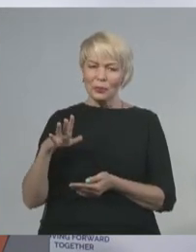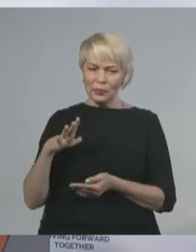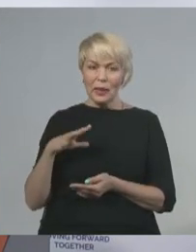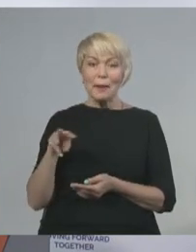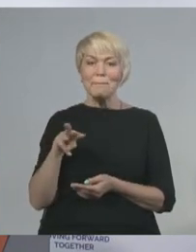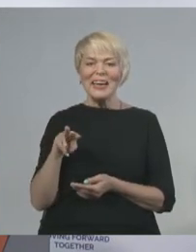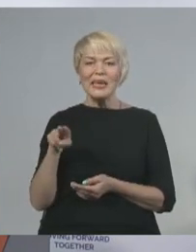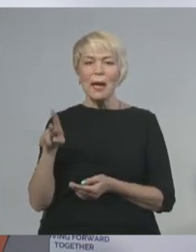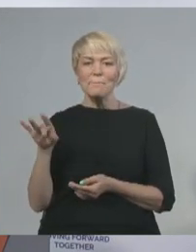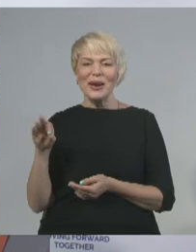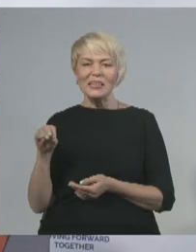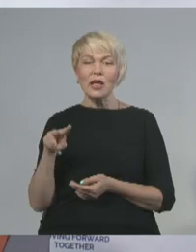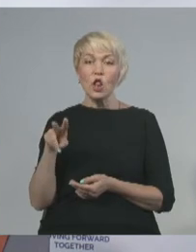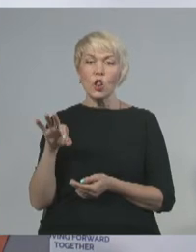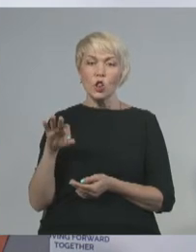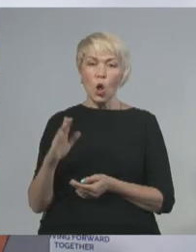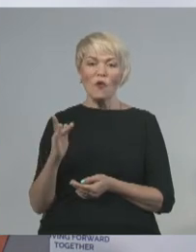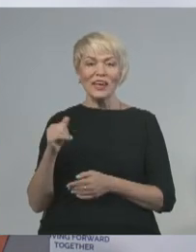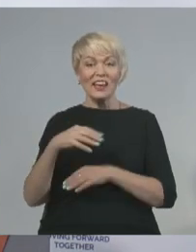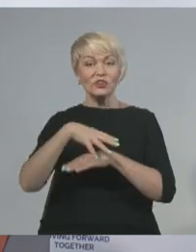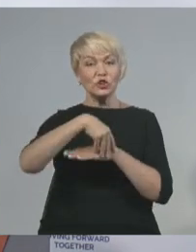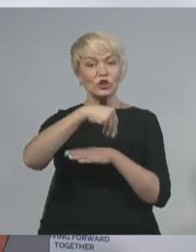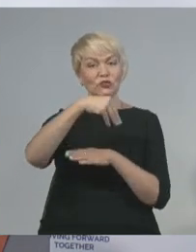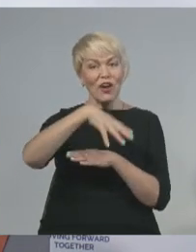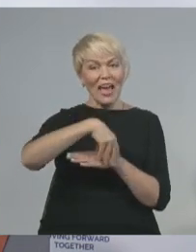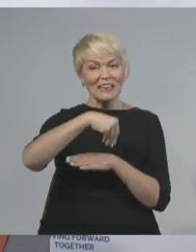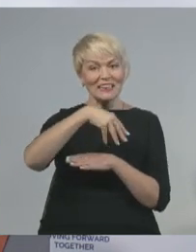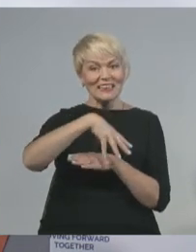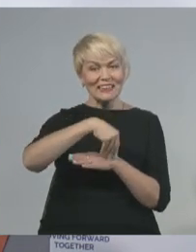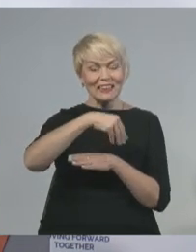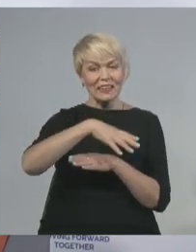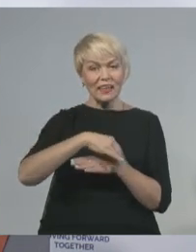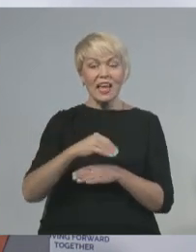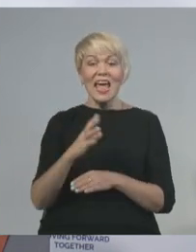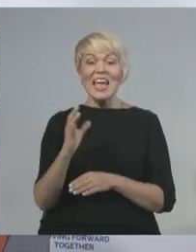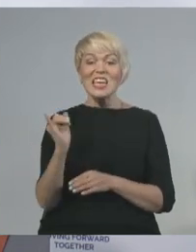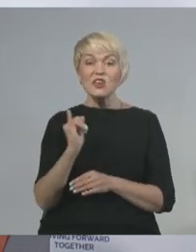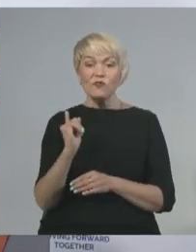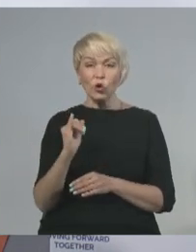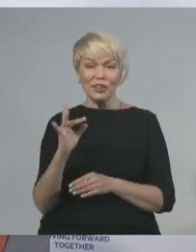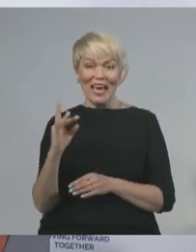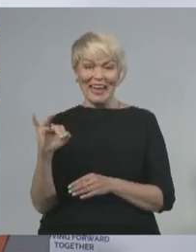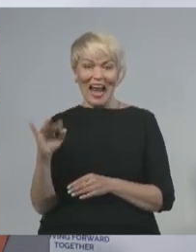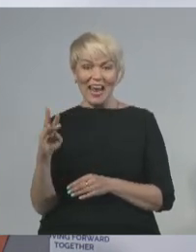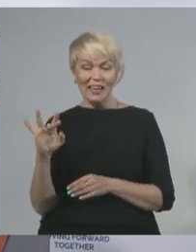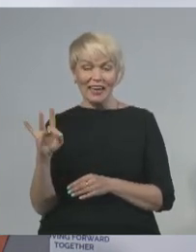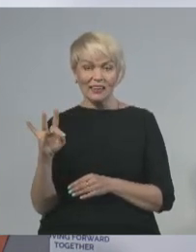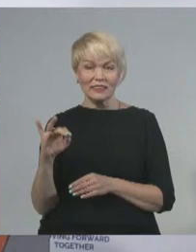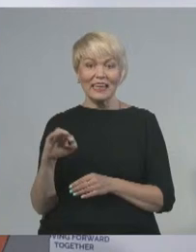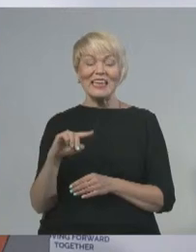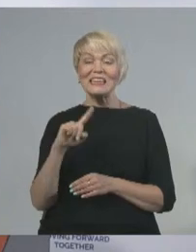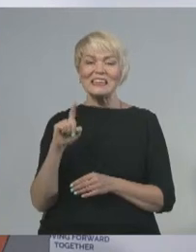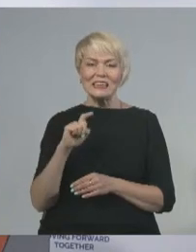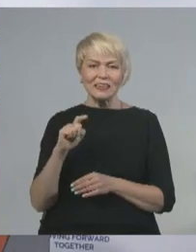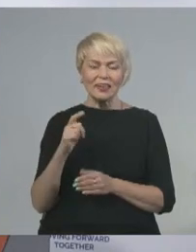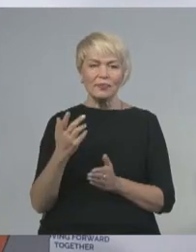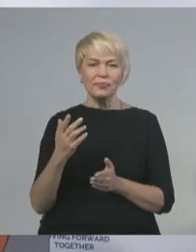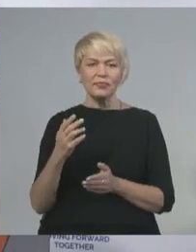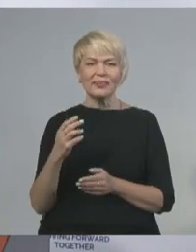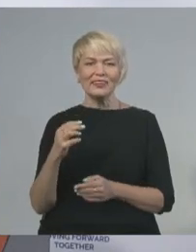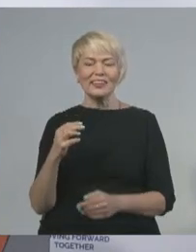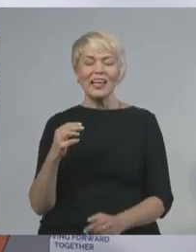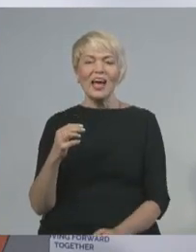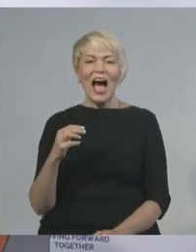france we had ivonne reichardt from new eastern europe in poland and we had adela drazano from reporter magazine czech